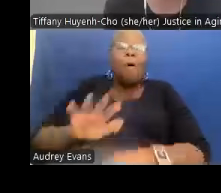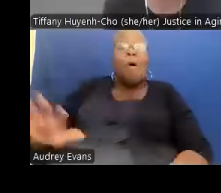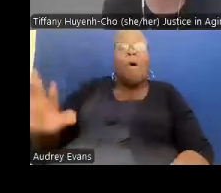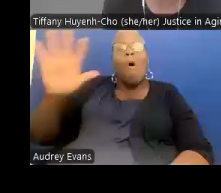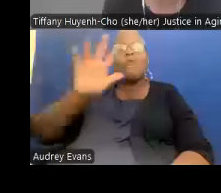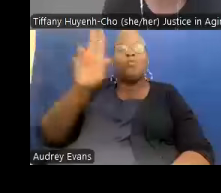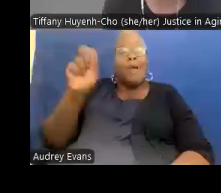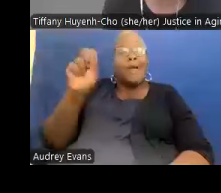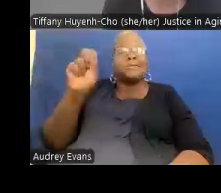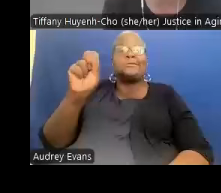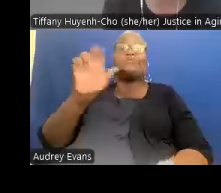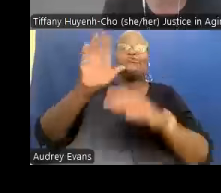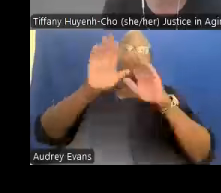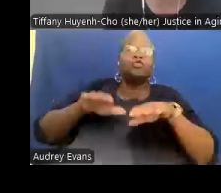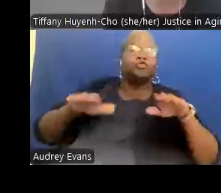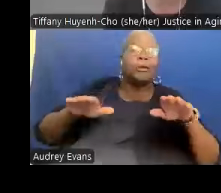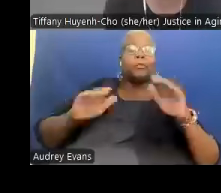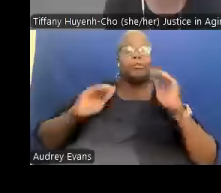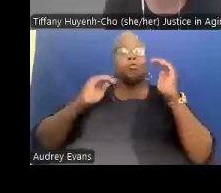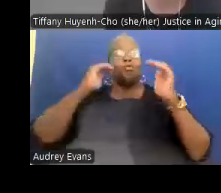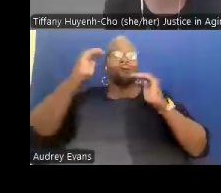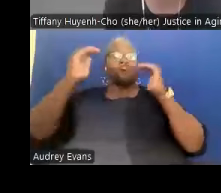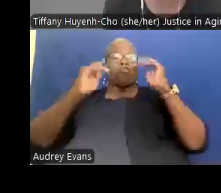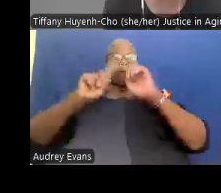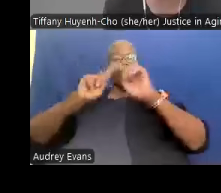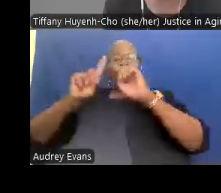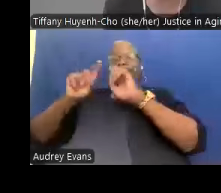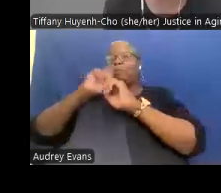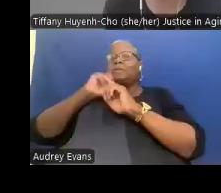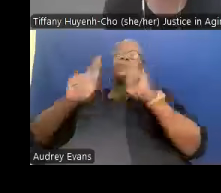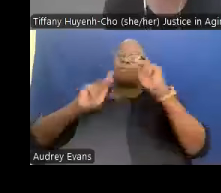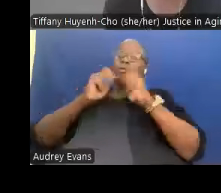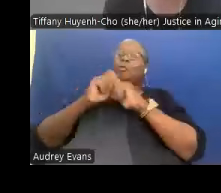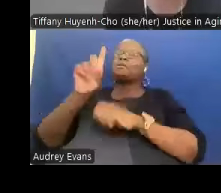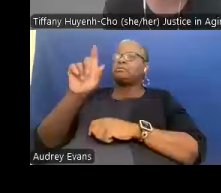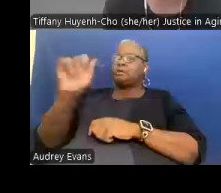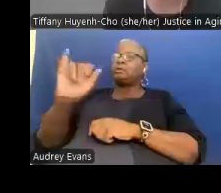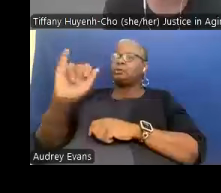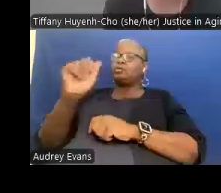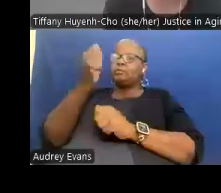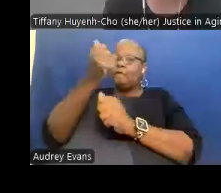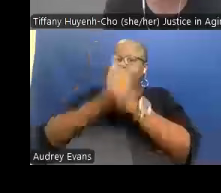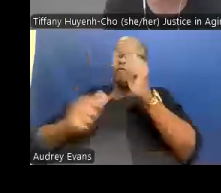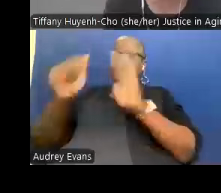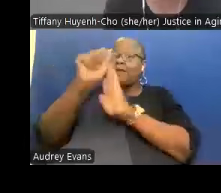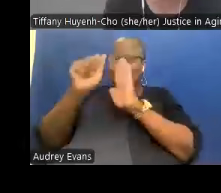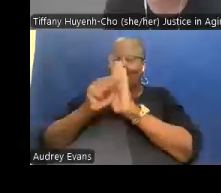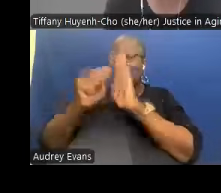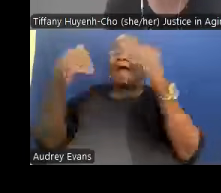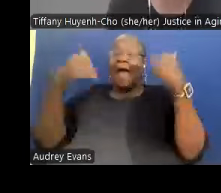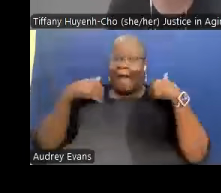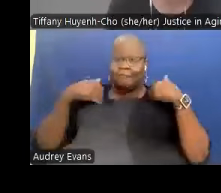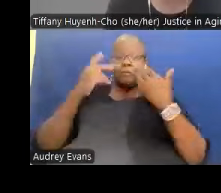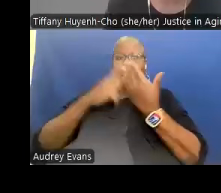U.S., including children, adults of all ages, and people with disabilities. Every state has a Medicaid